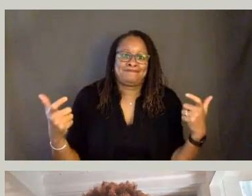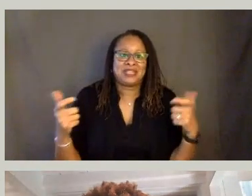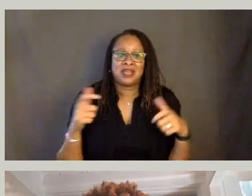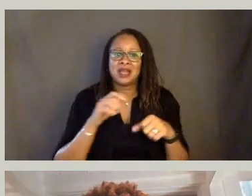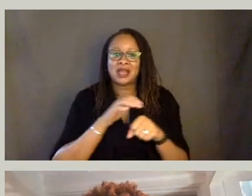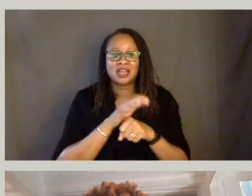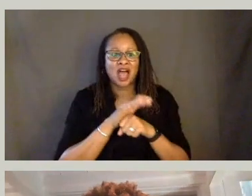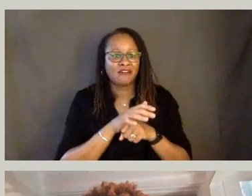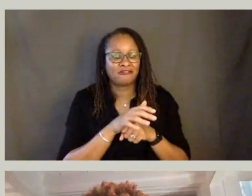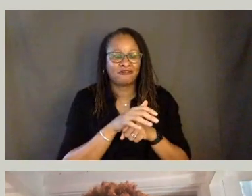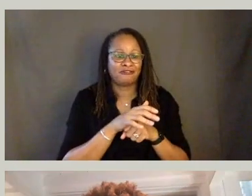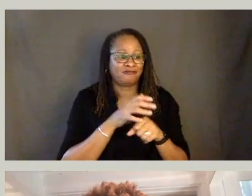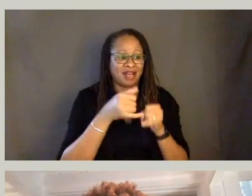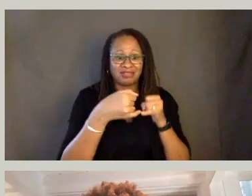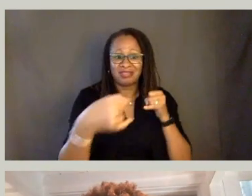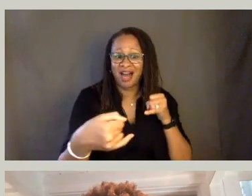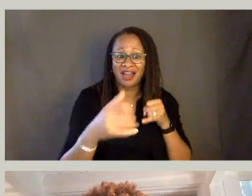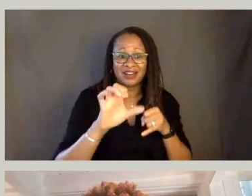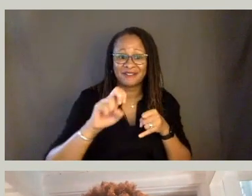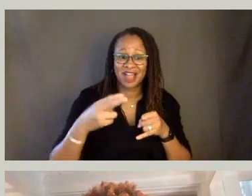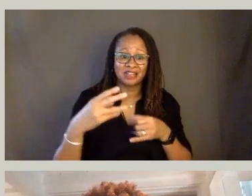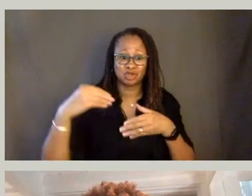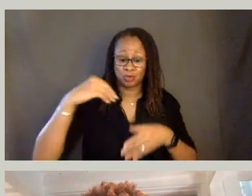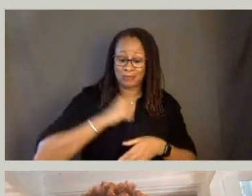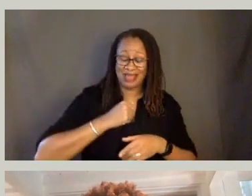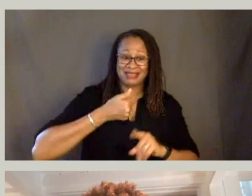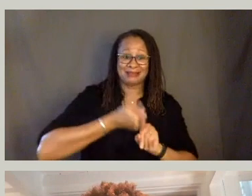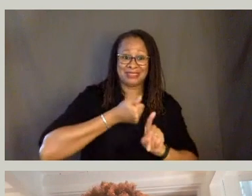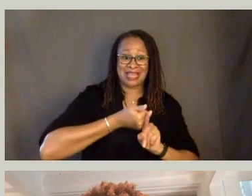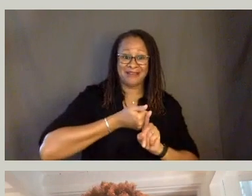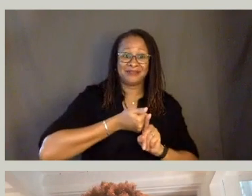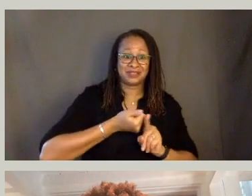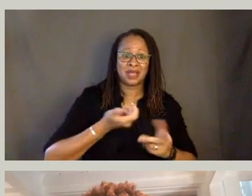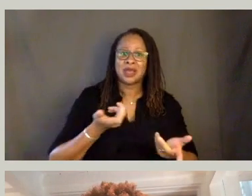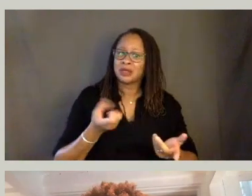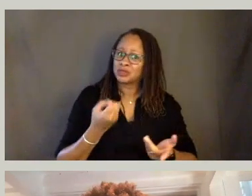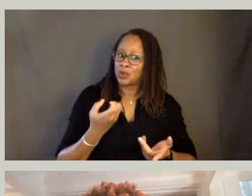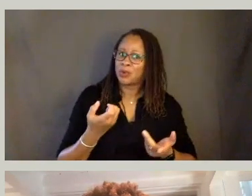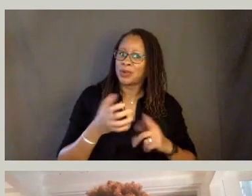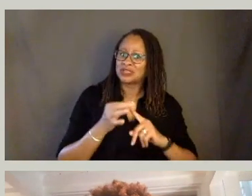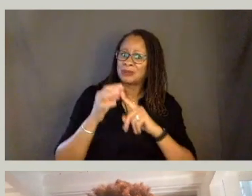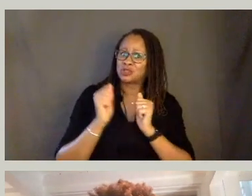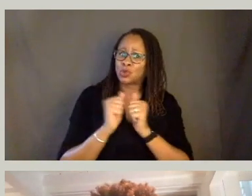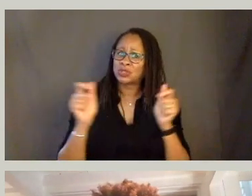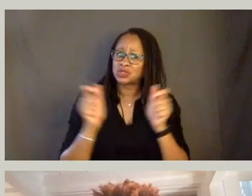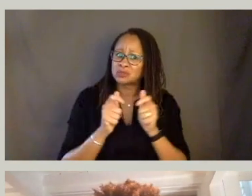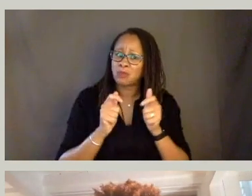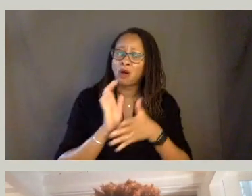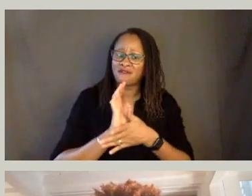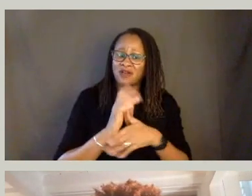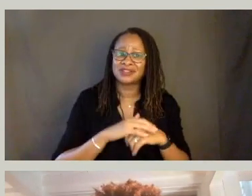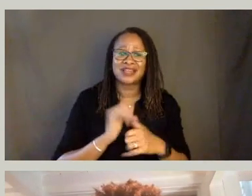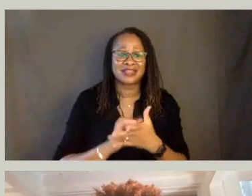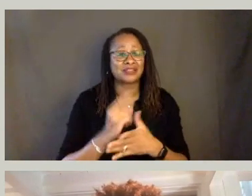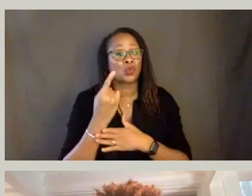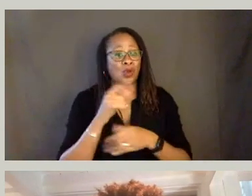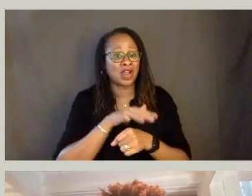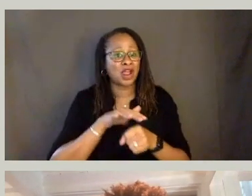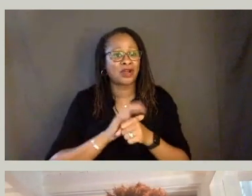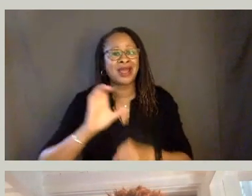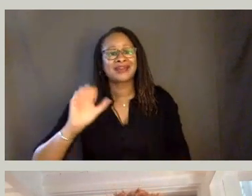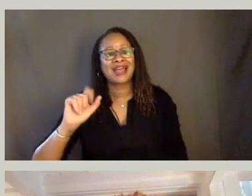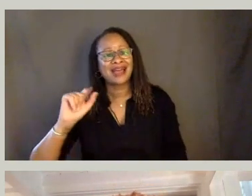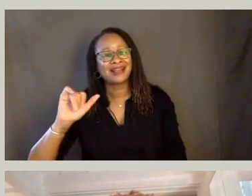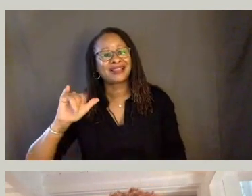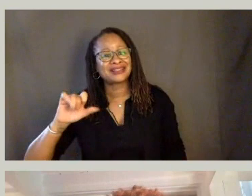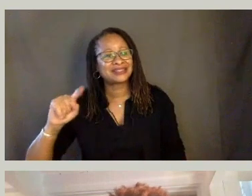line to pay themselves. Like that is a huge issue, especially in these smaller films. And so that is the one area that Catalyst does step in and say, you have